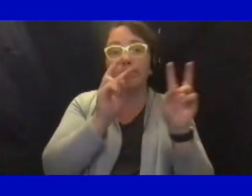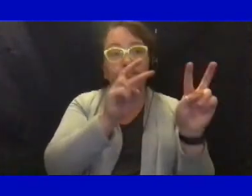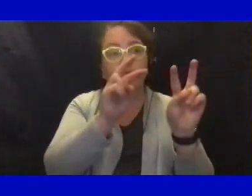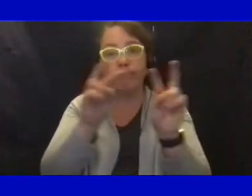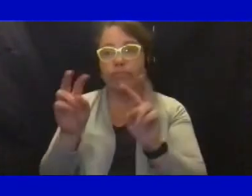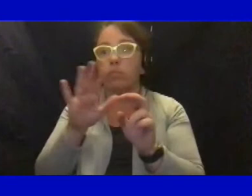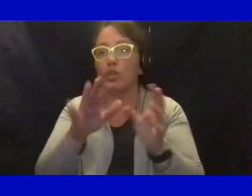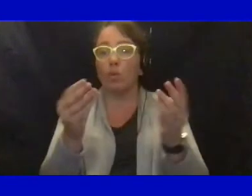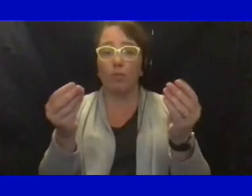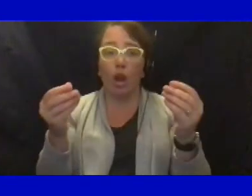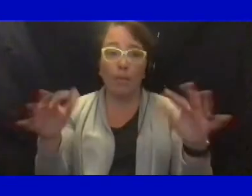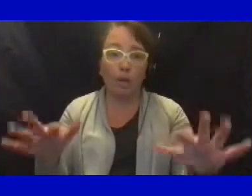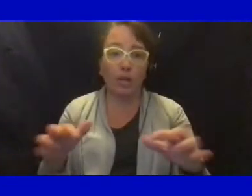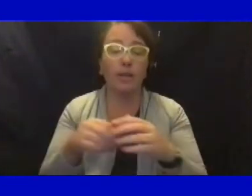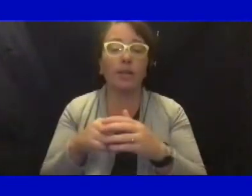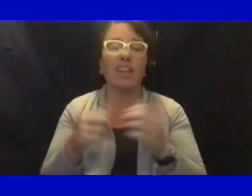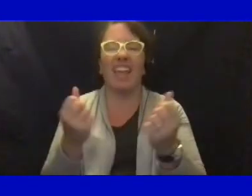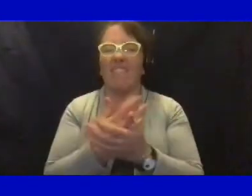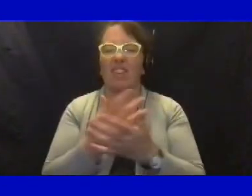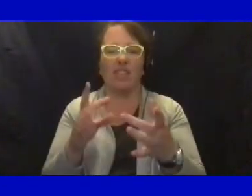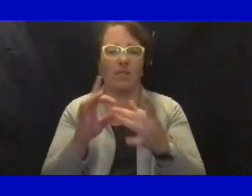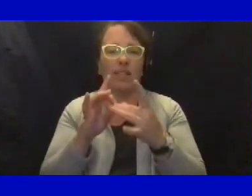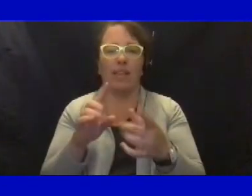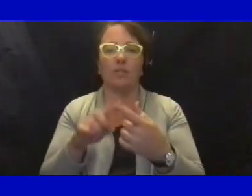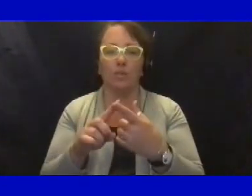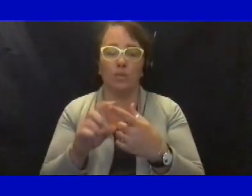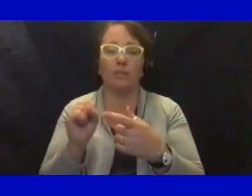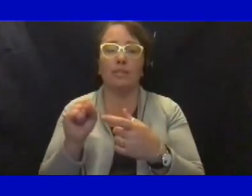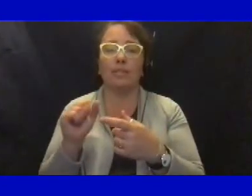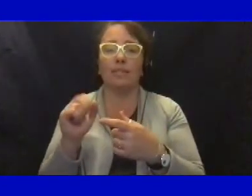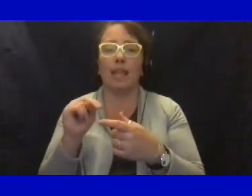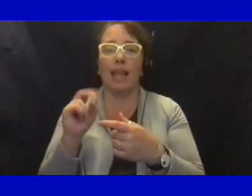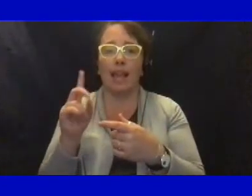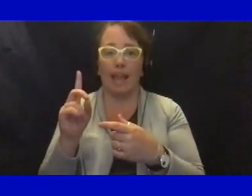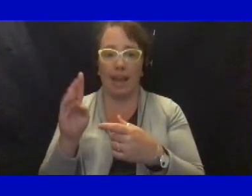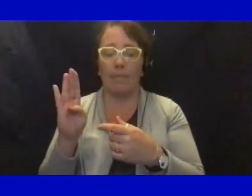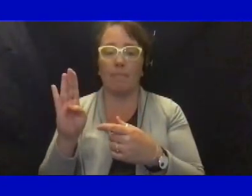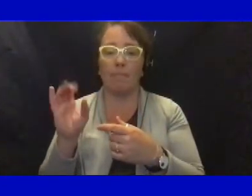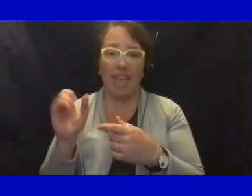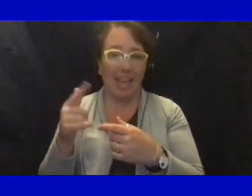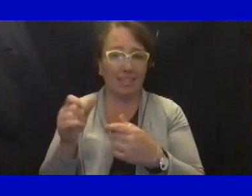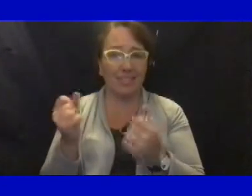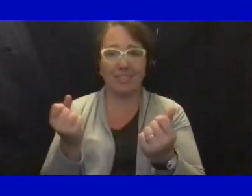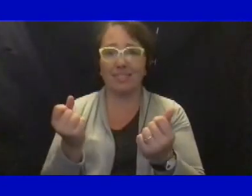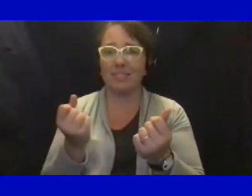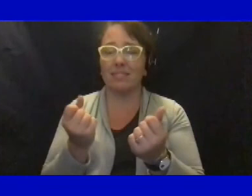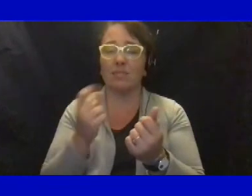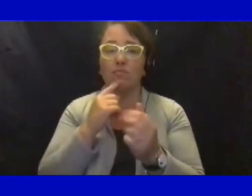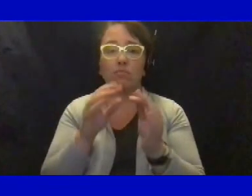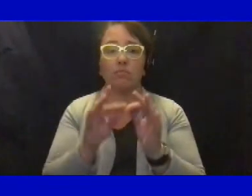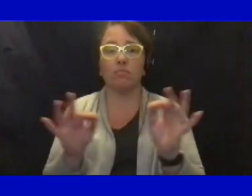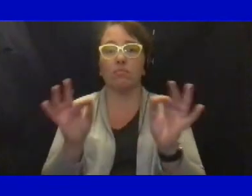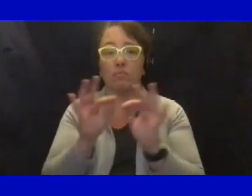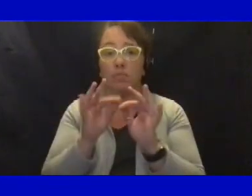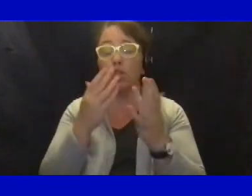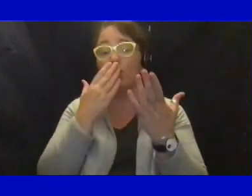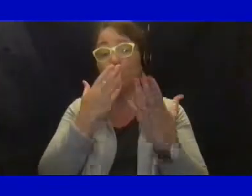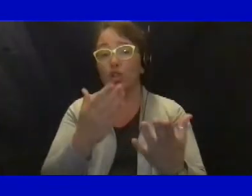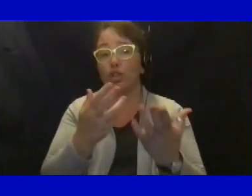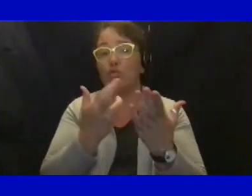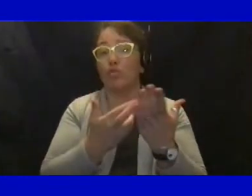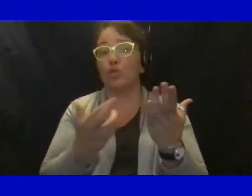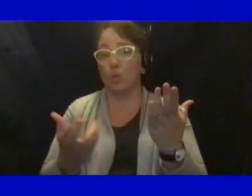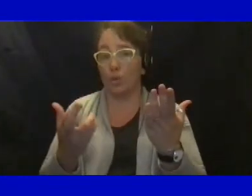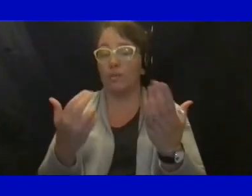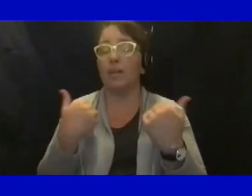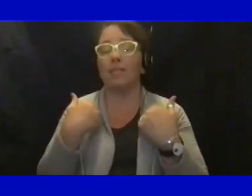putting down sandbags and how to properly fill and place sandbags. It's a great resource. That website has a lot of good